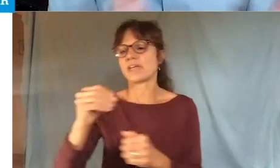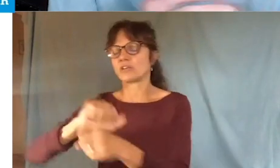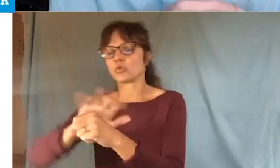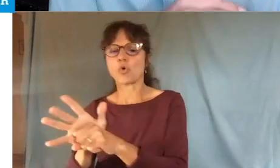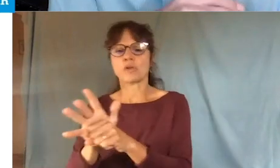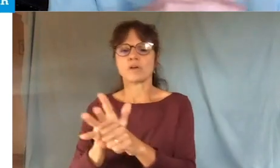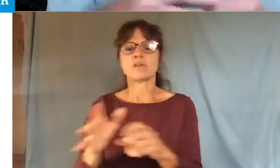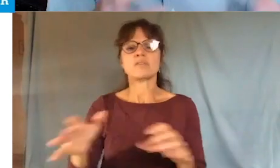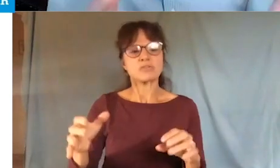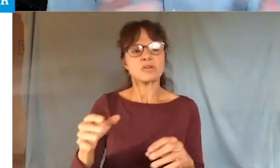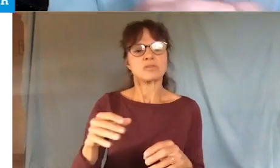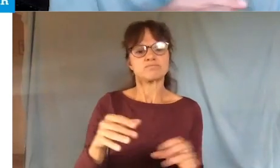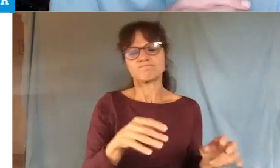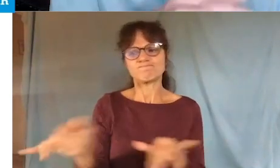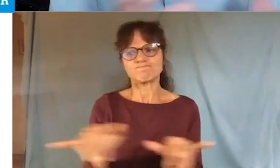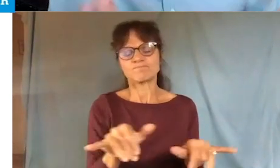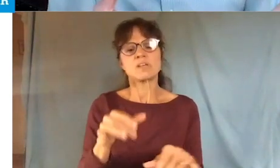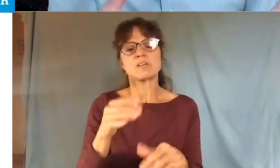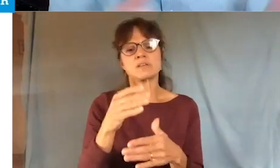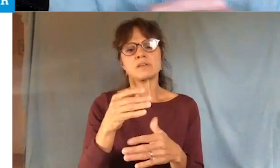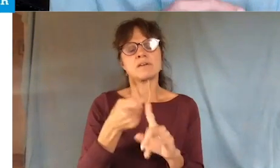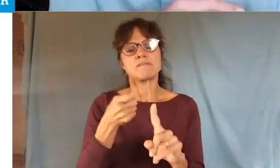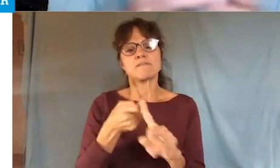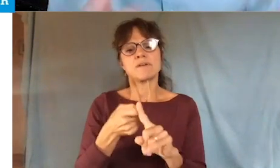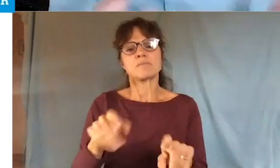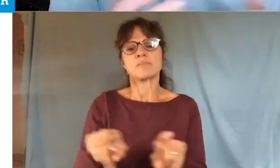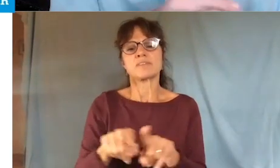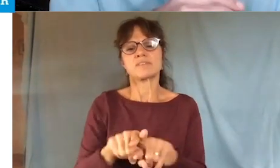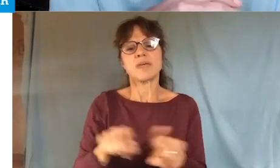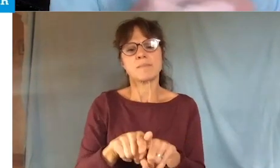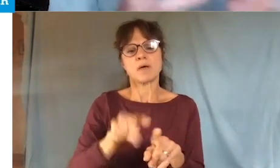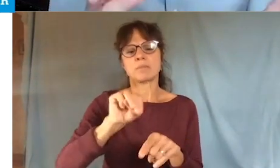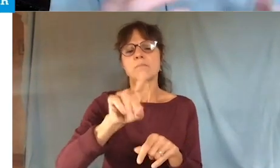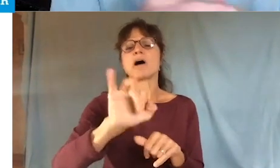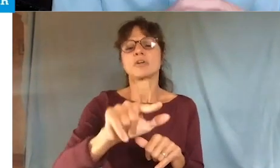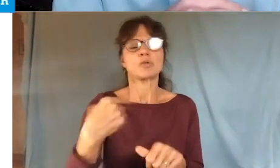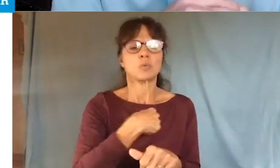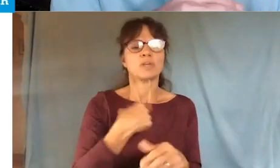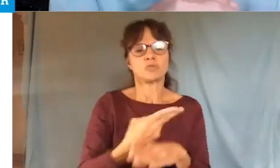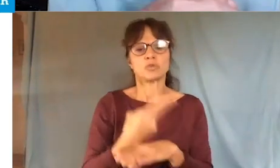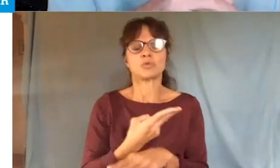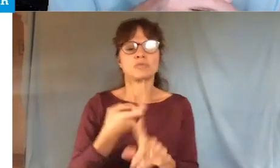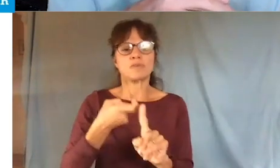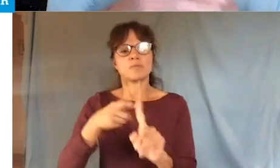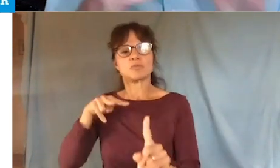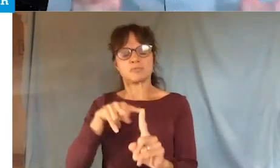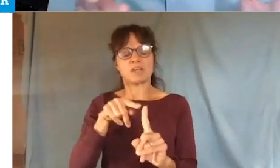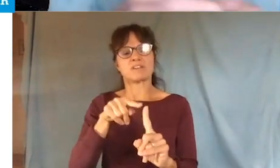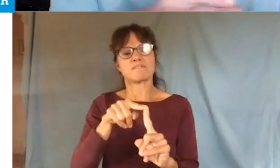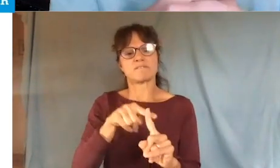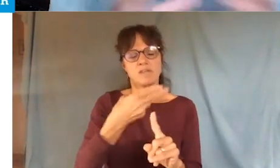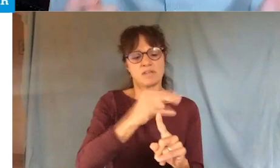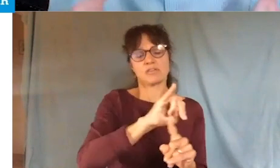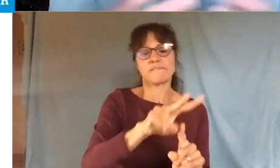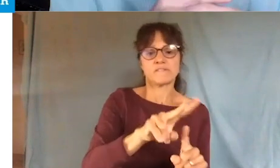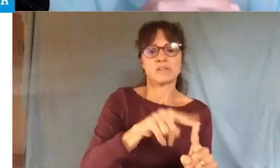coronavirus COVID-19, and it's really looking at it from the syndemic model that we talk about. And it's really looking at it from the perspective of